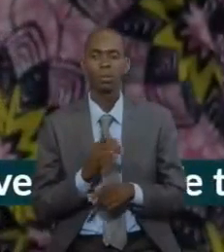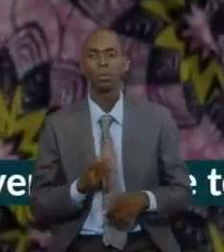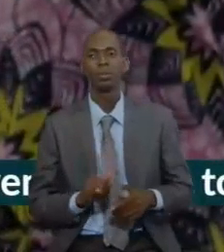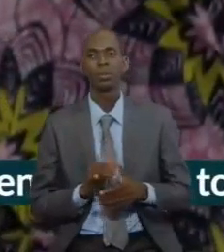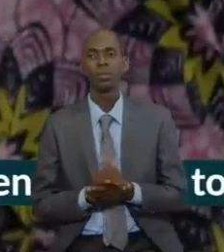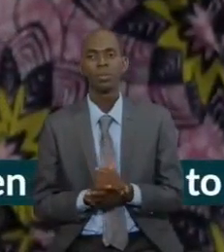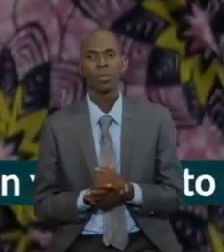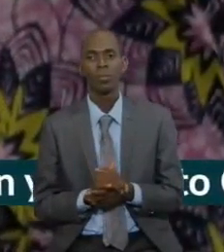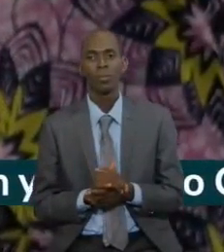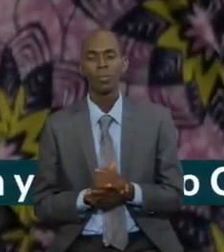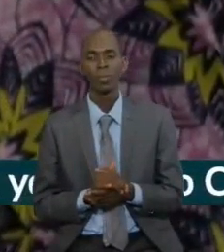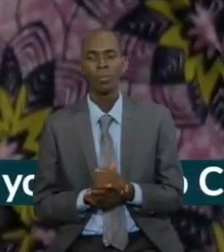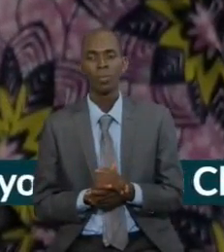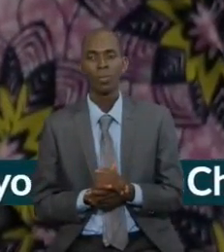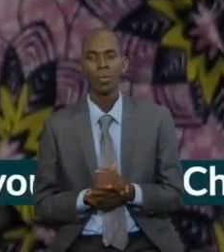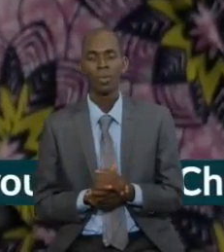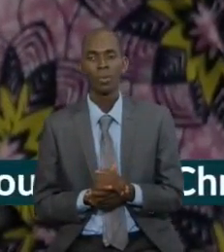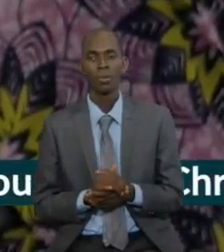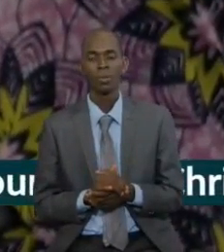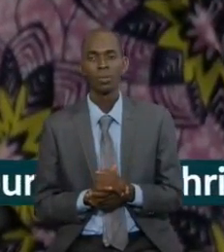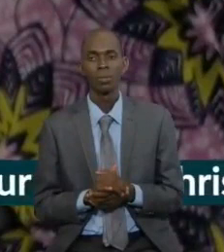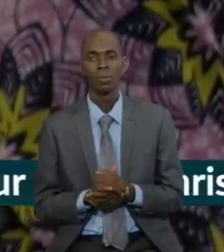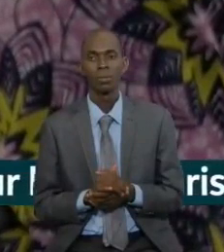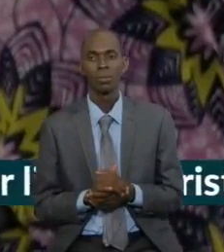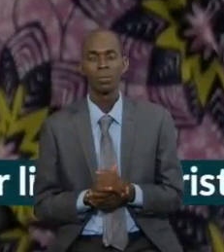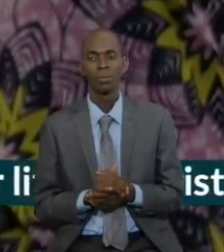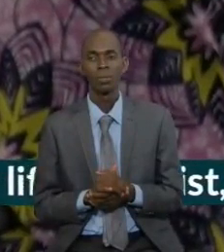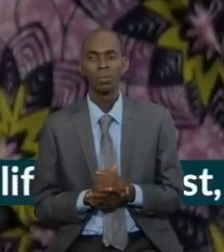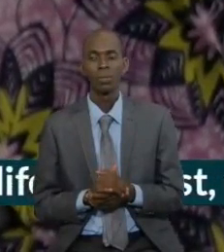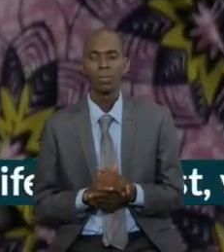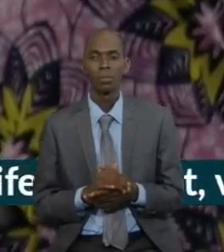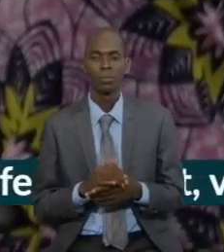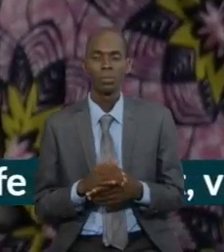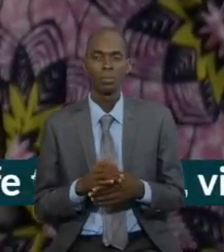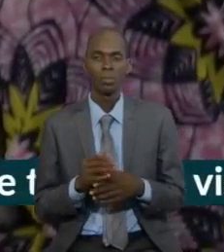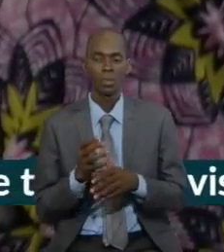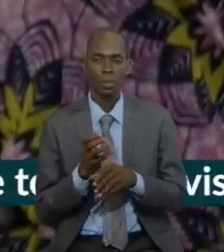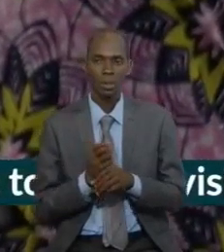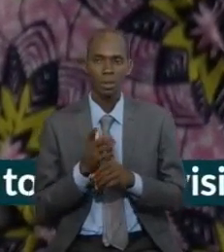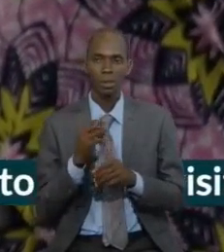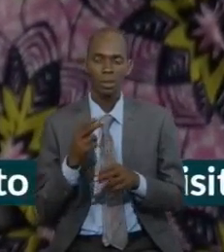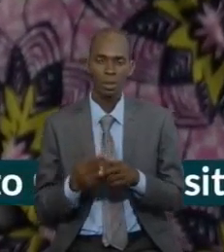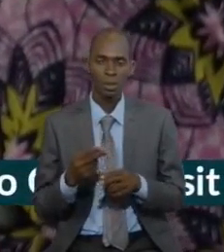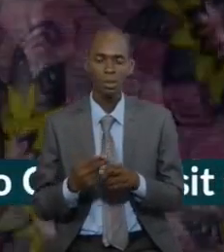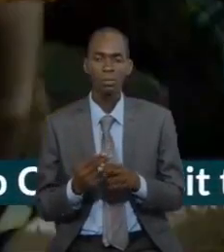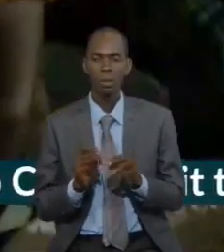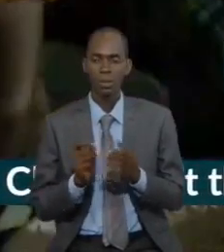The dates should be fixed, and also their names should be boldly written.